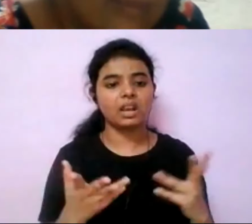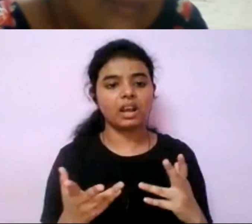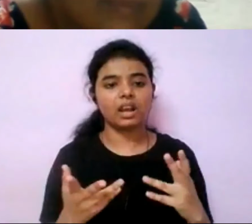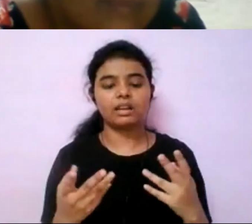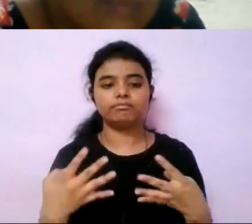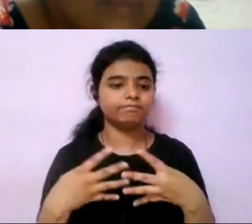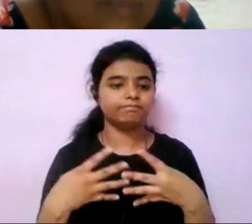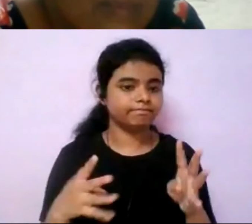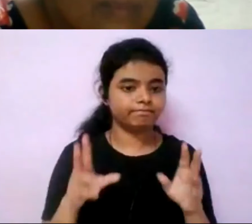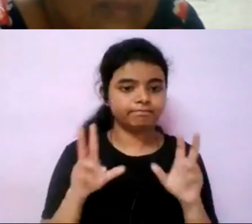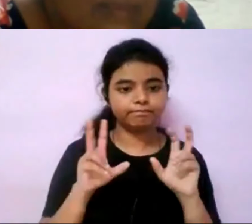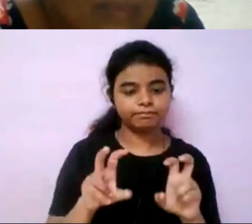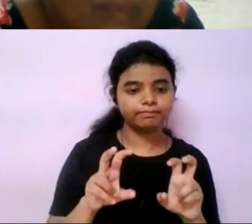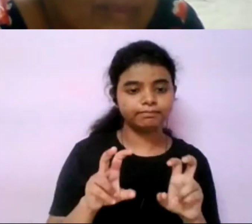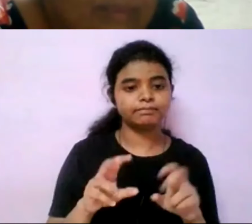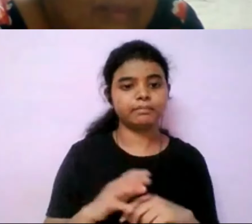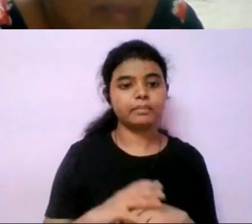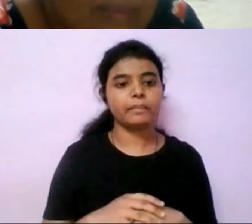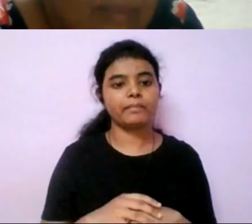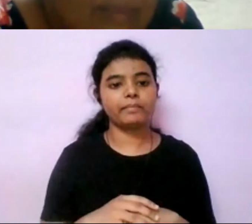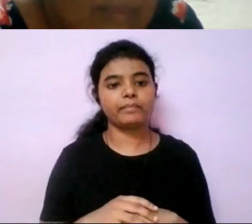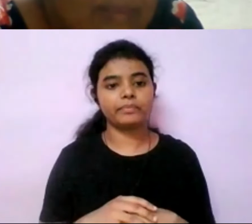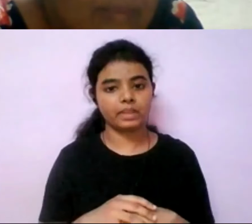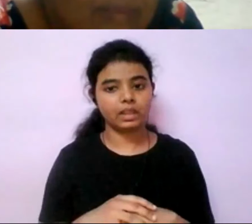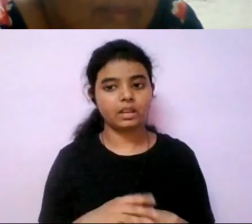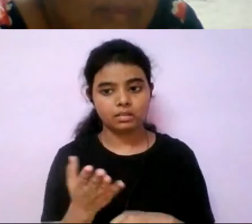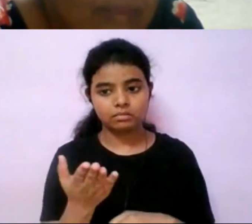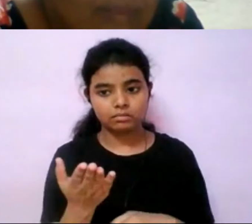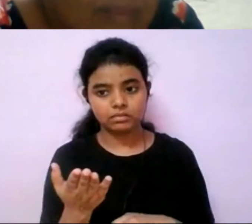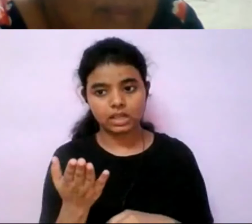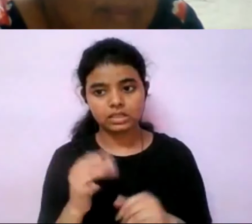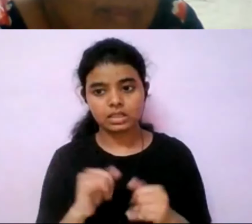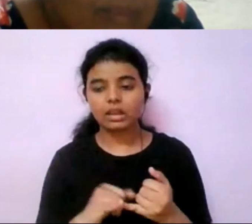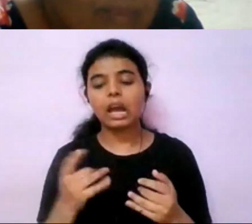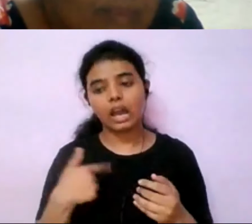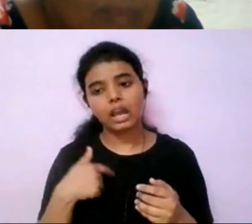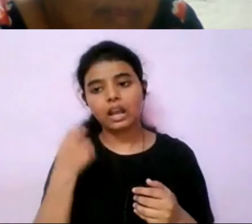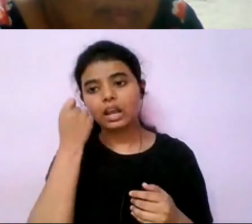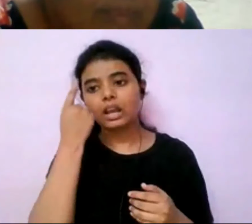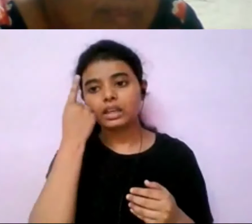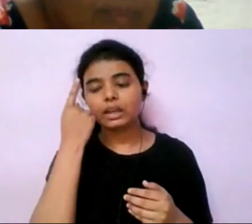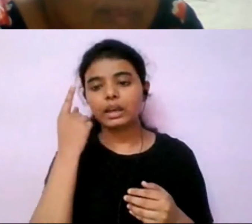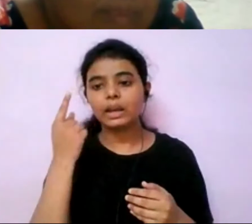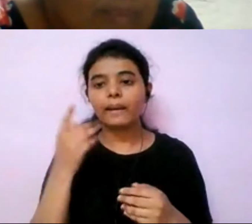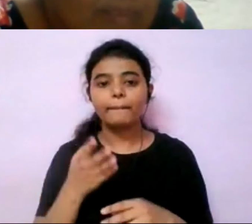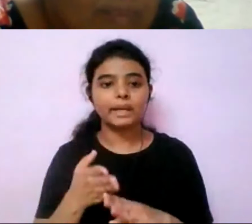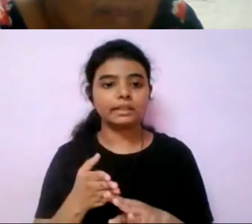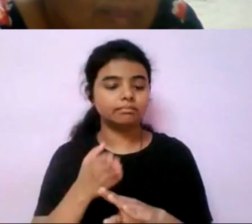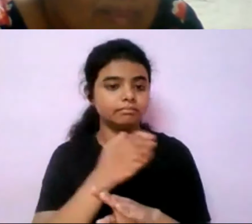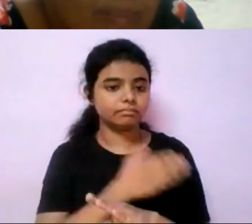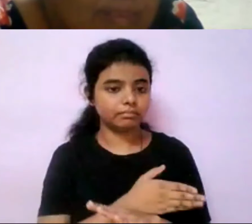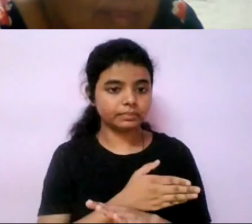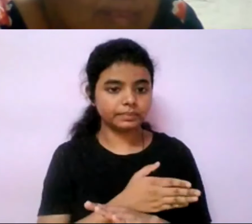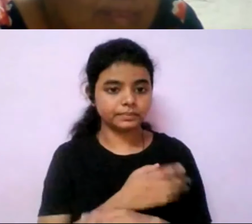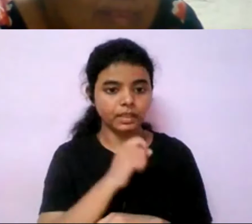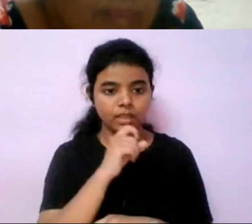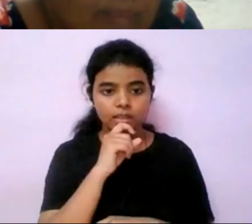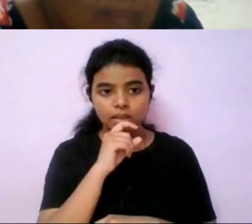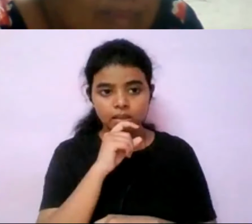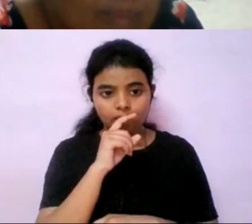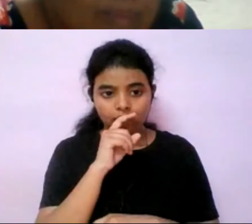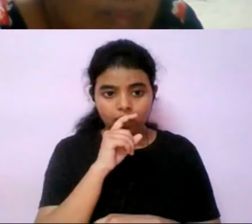I get a sense of what you are saying, but Saksham, could you, what was the previous response to which this is a